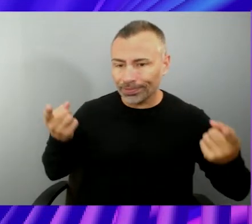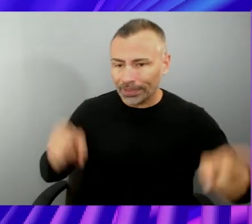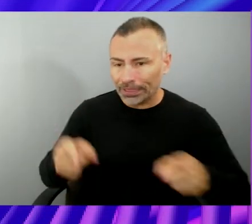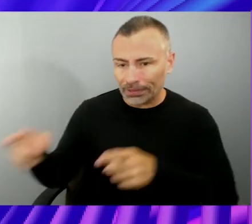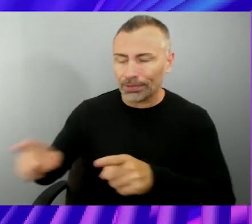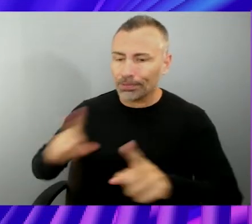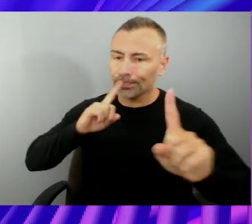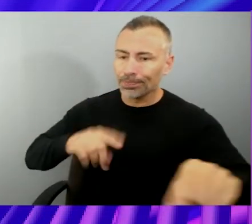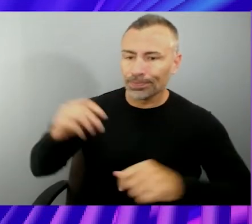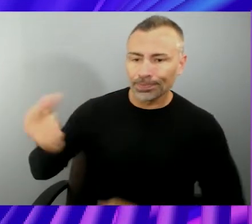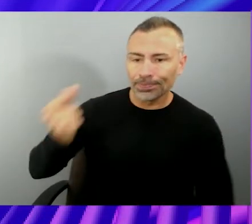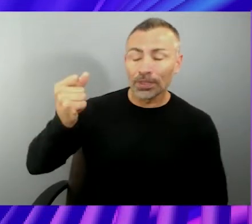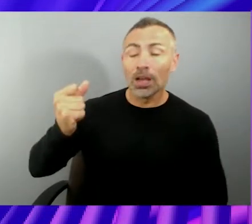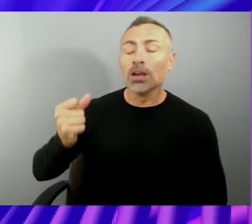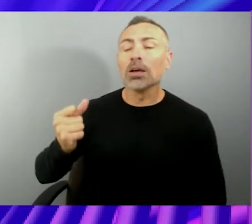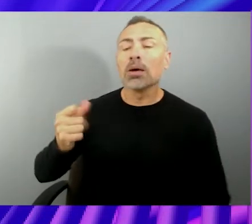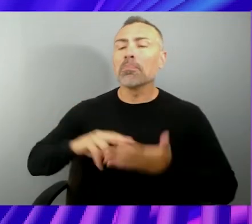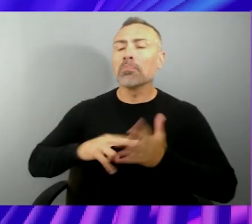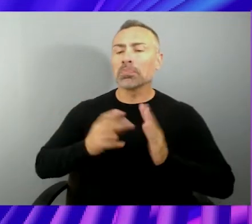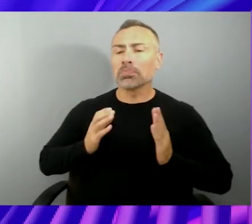running these services, for